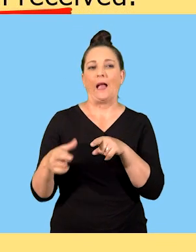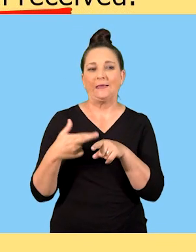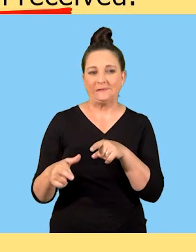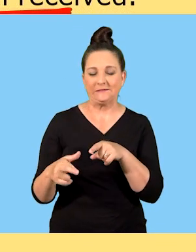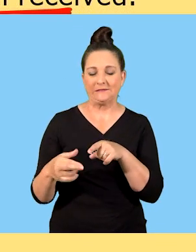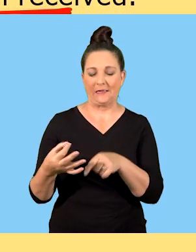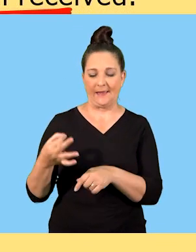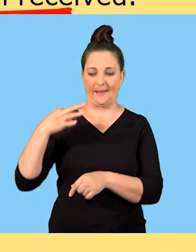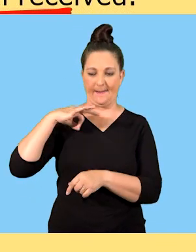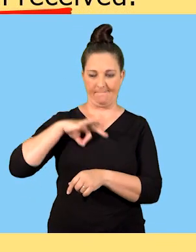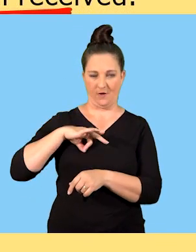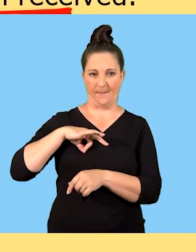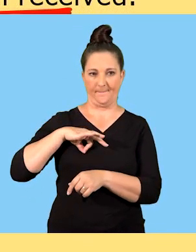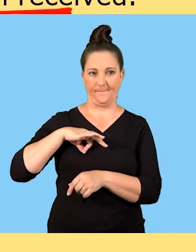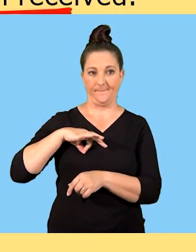income.